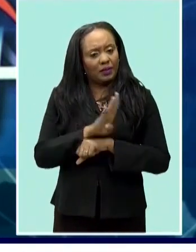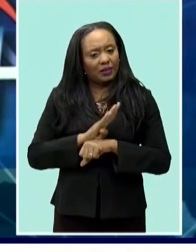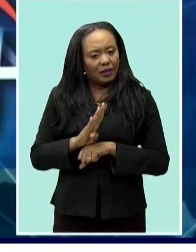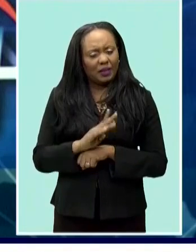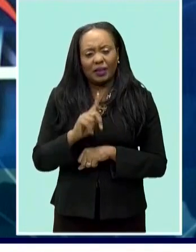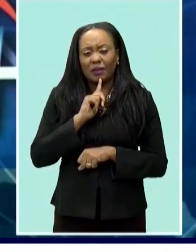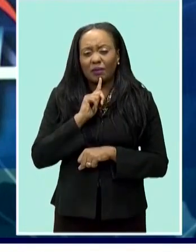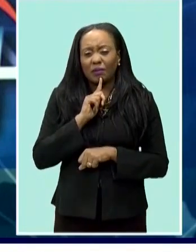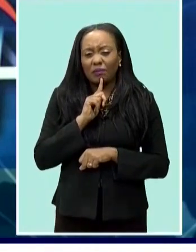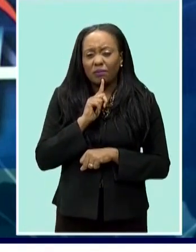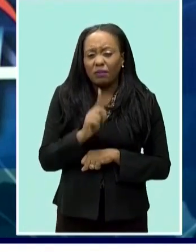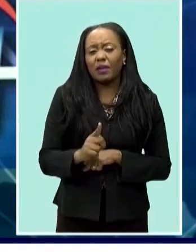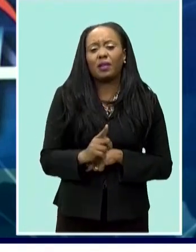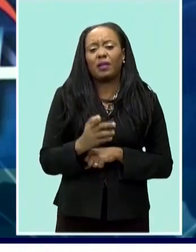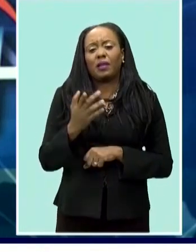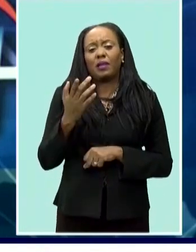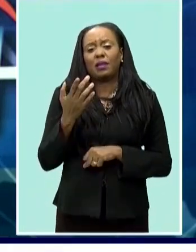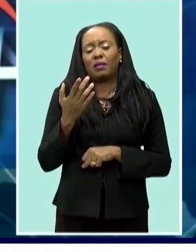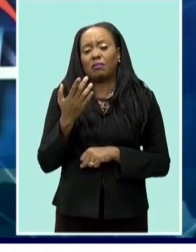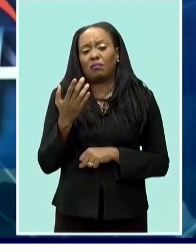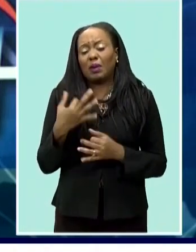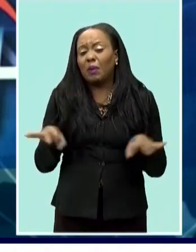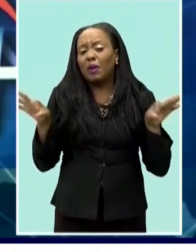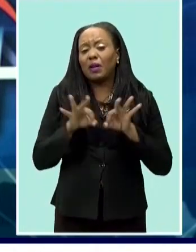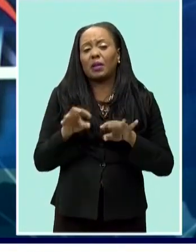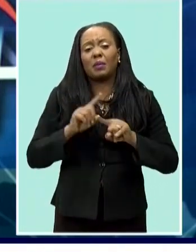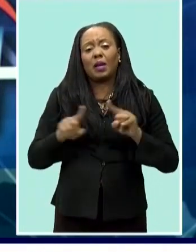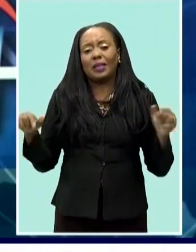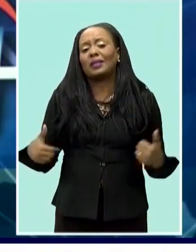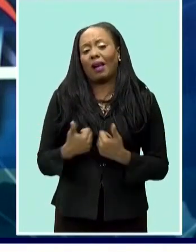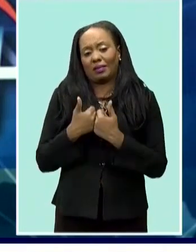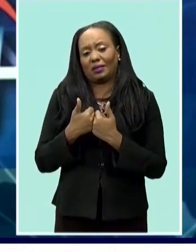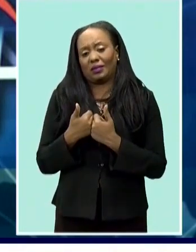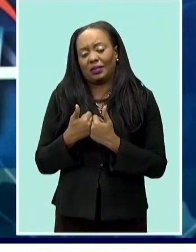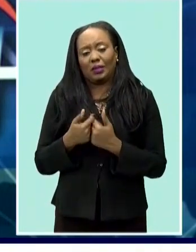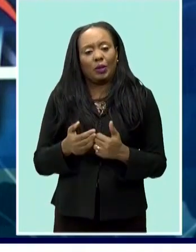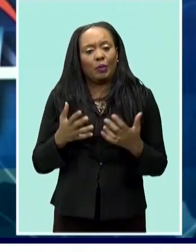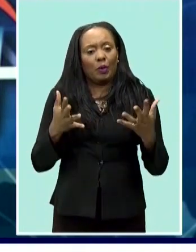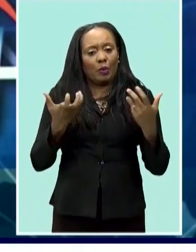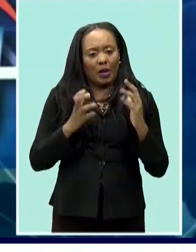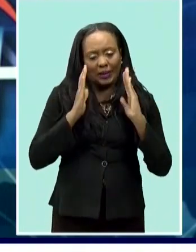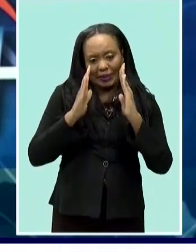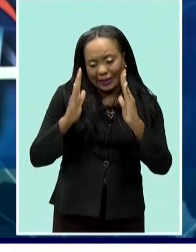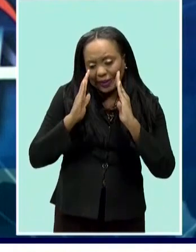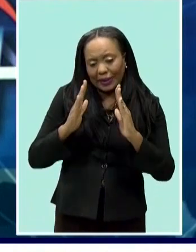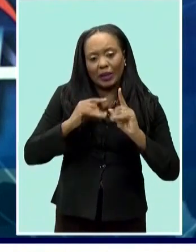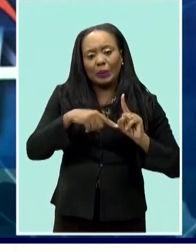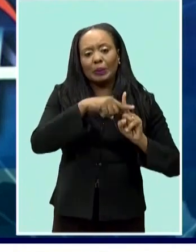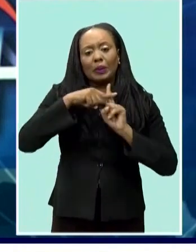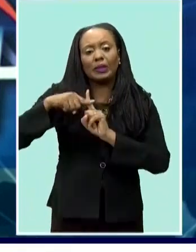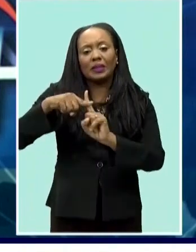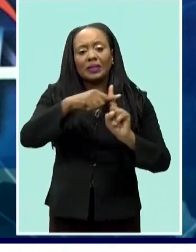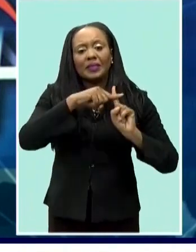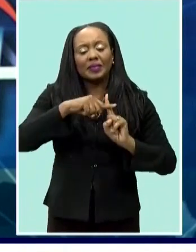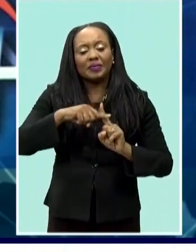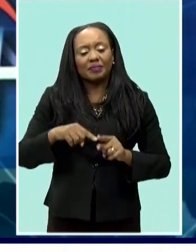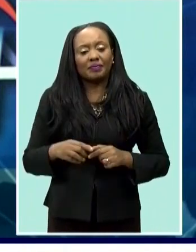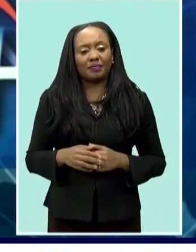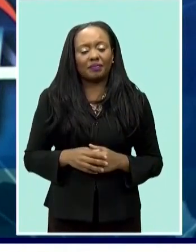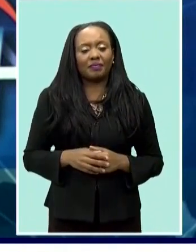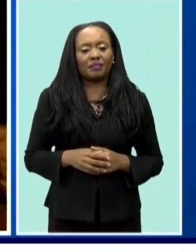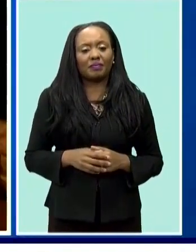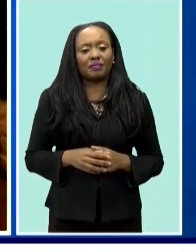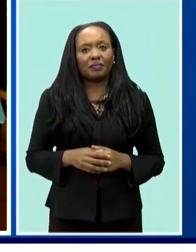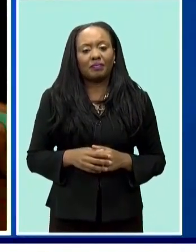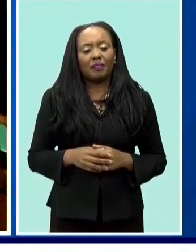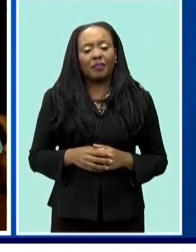He says this is one of the many challenges facing the BTMI, but it remains focused on the positive the island has to offer.